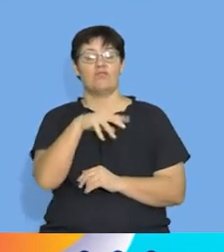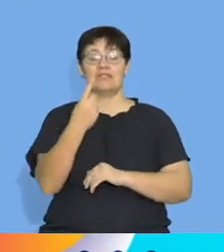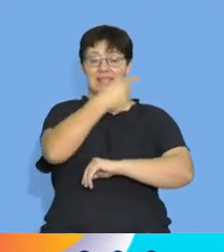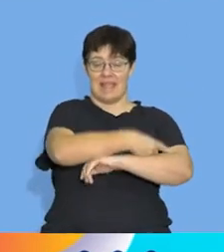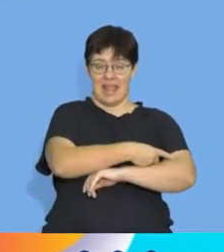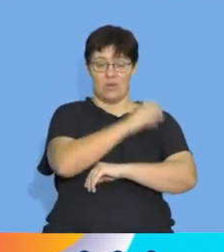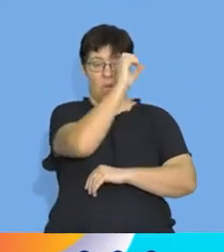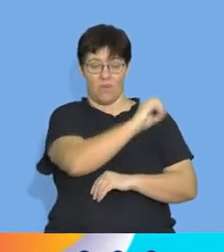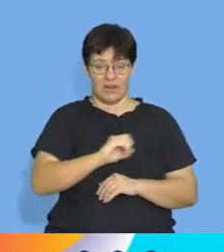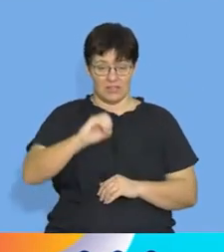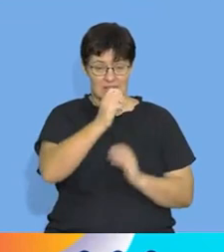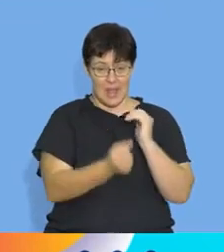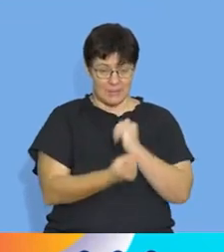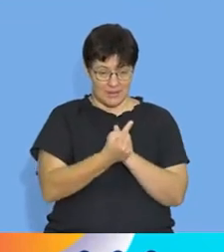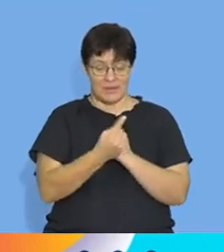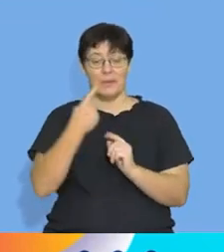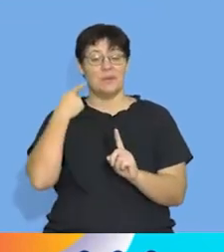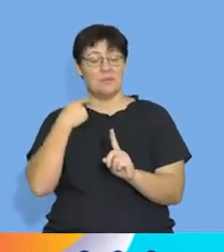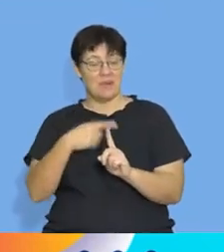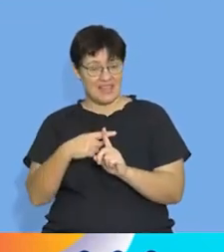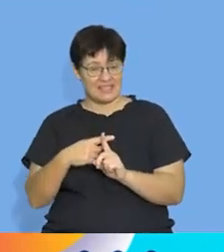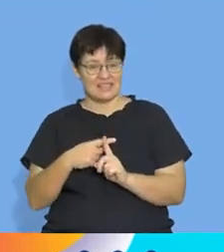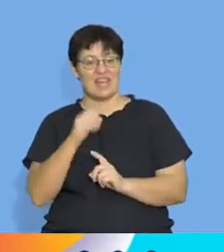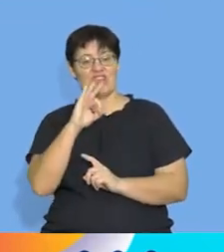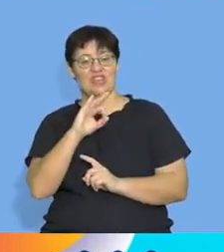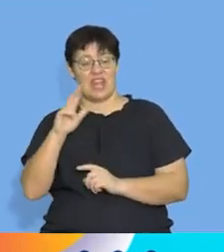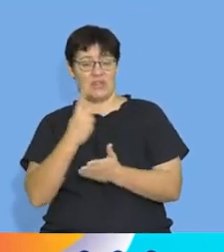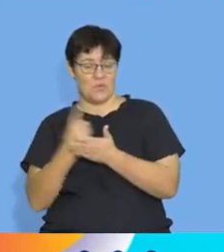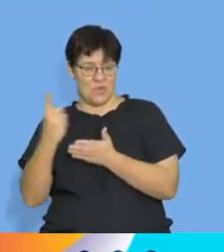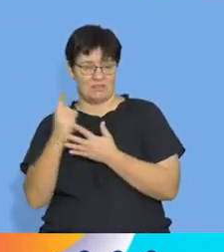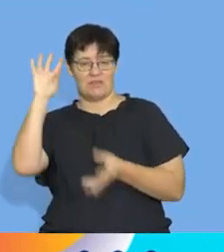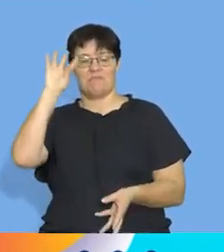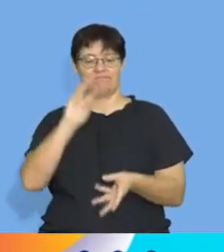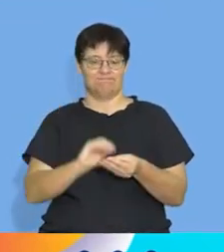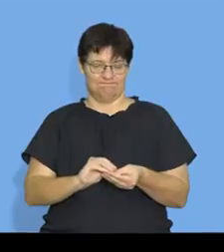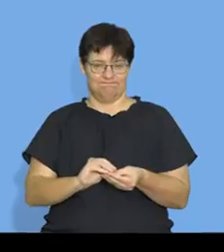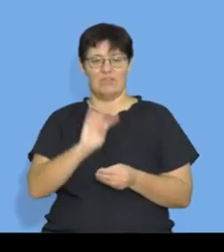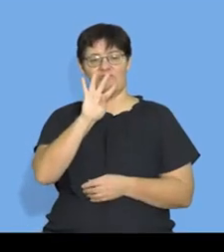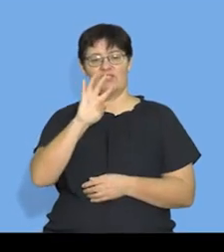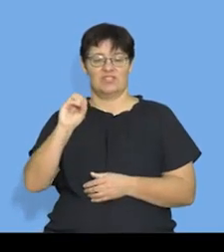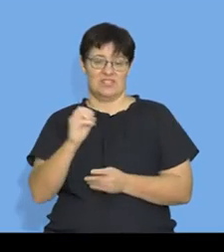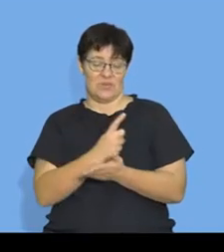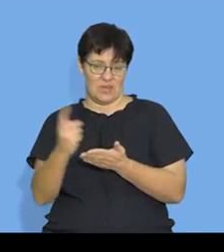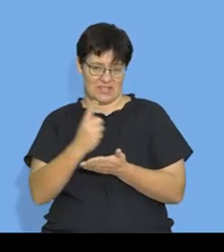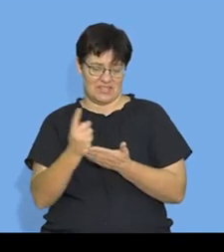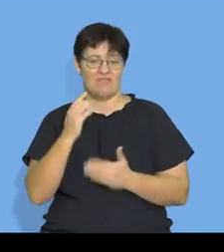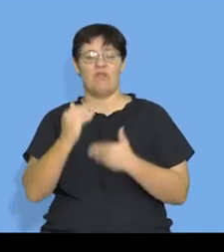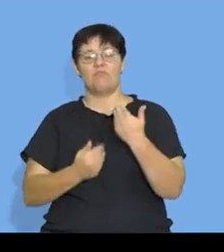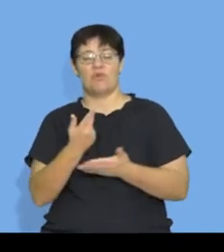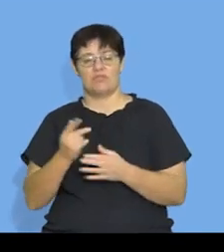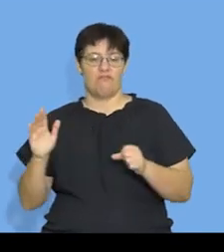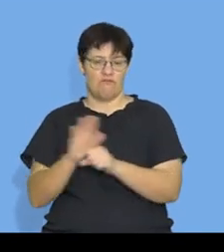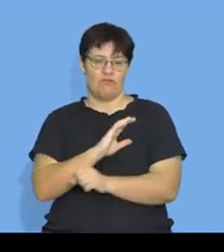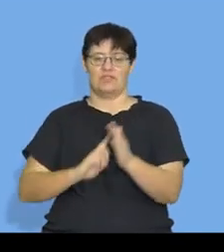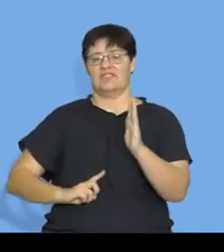when ovulation took place, plus the other 38 weeks, which gives you a total of 40 weeks for the process of